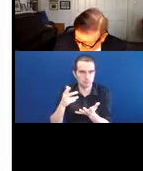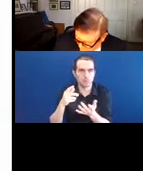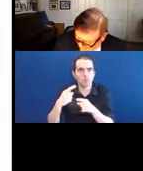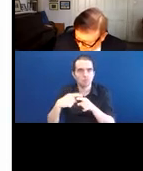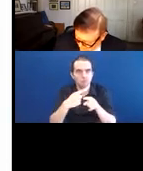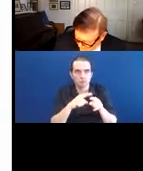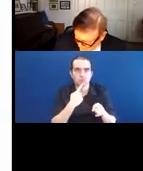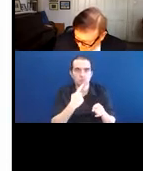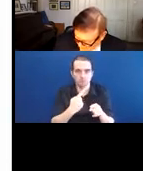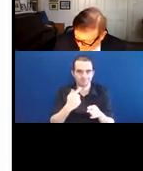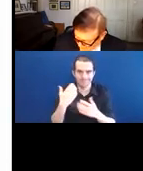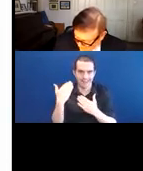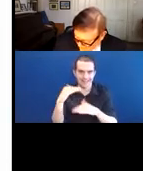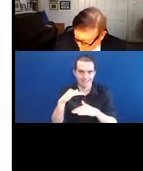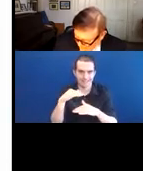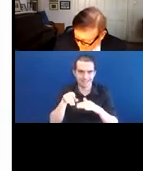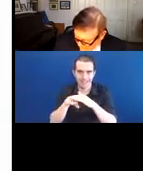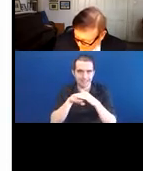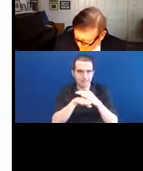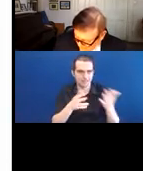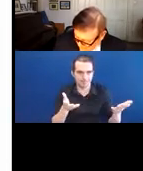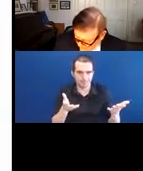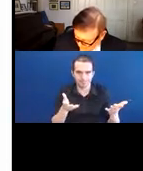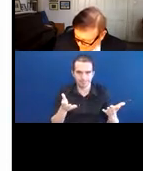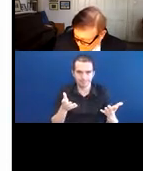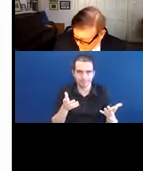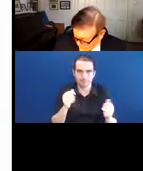reluctant to serve accessible facilities.